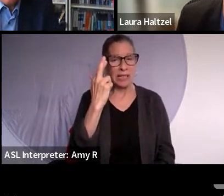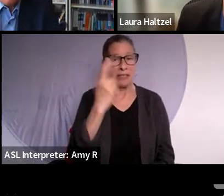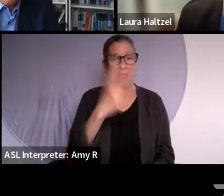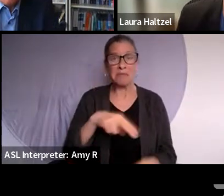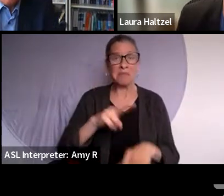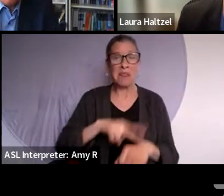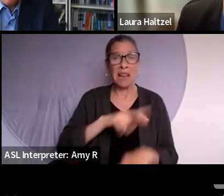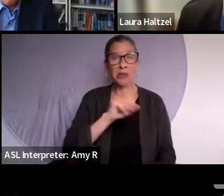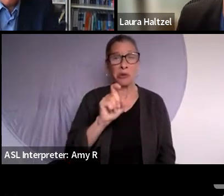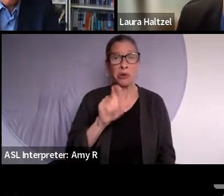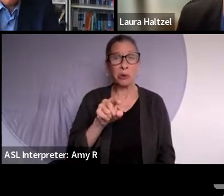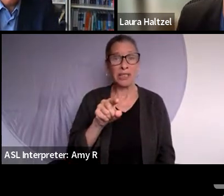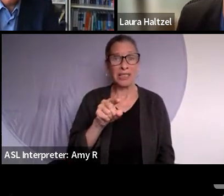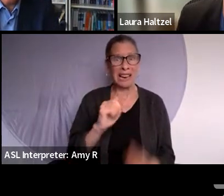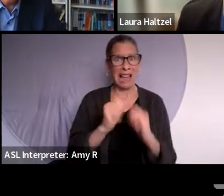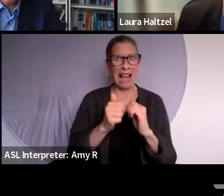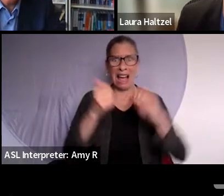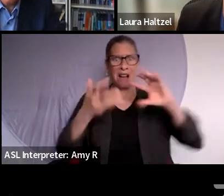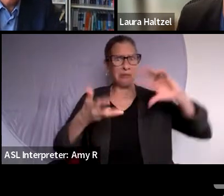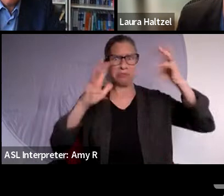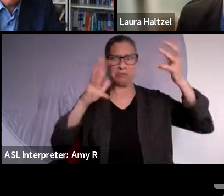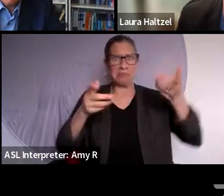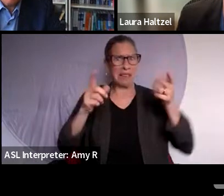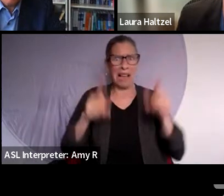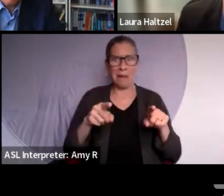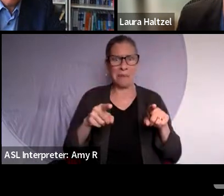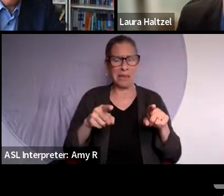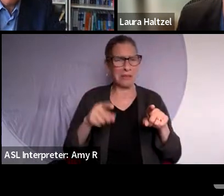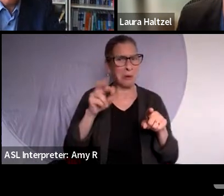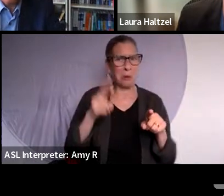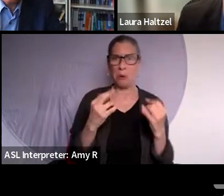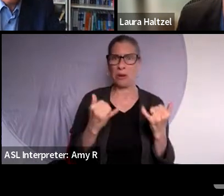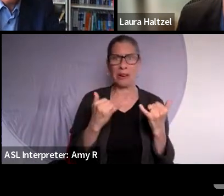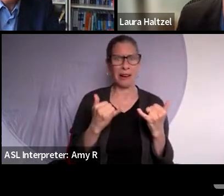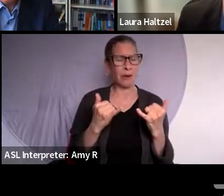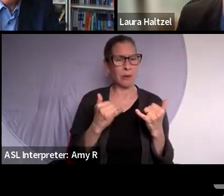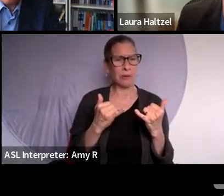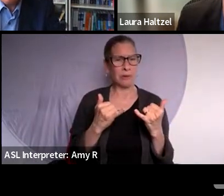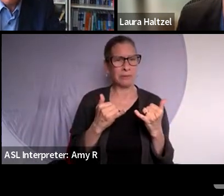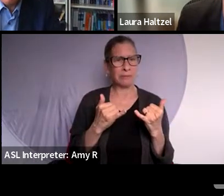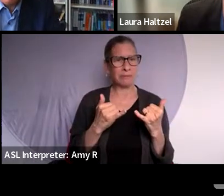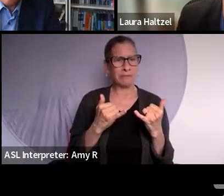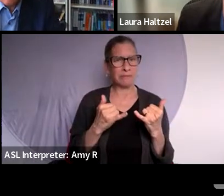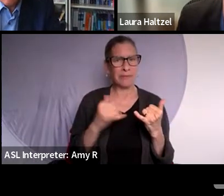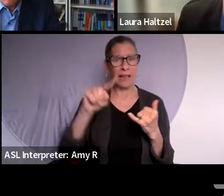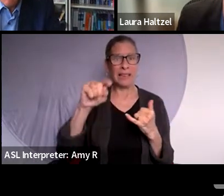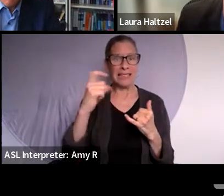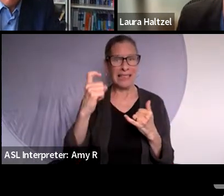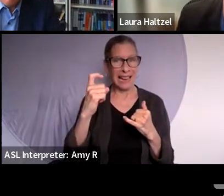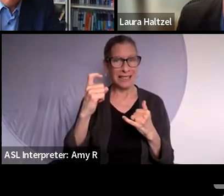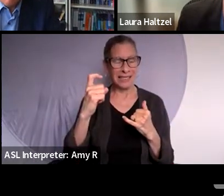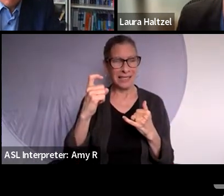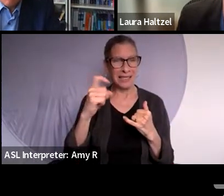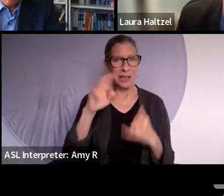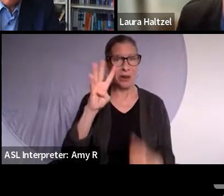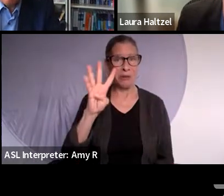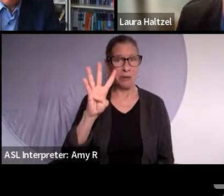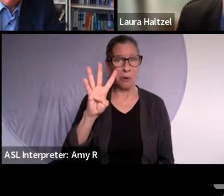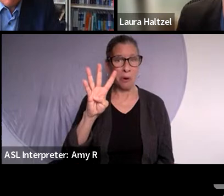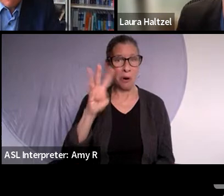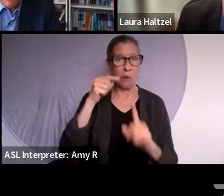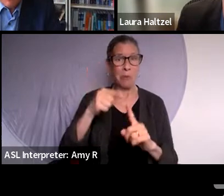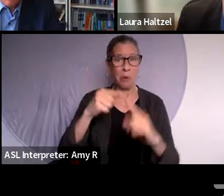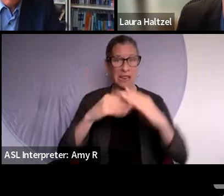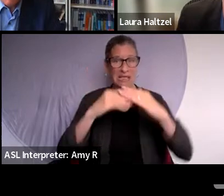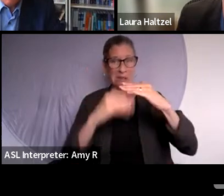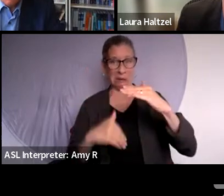here is, how did things get so out of whack? How did we get to a point where taxes are 4 points lower than where